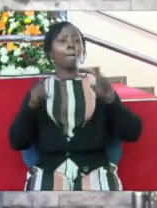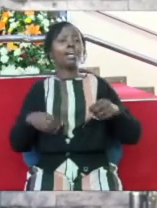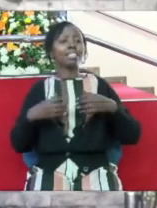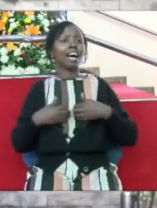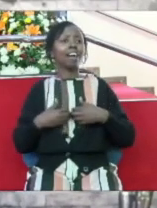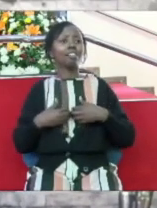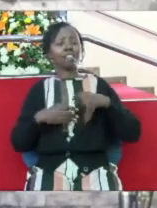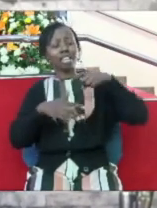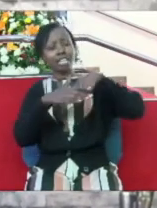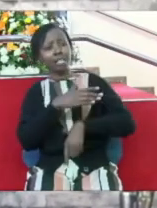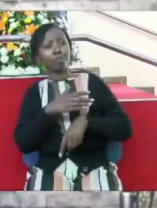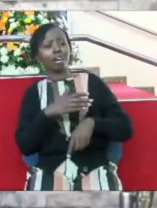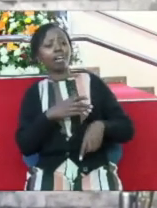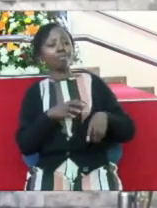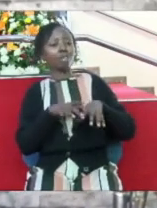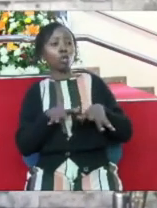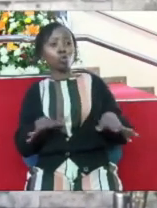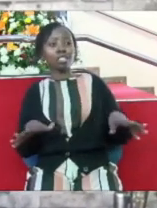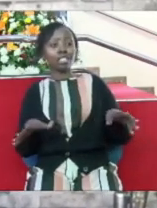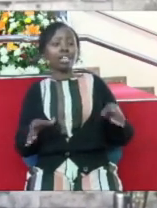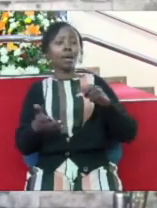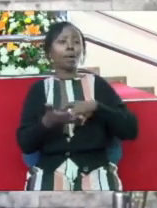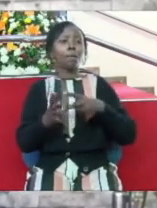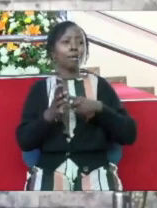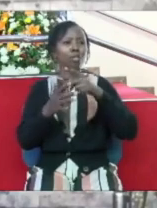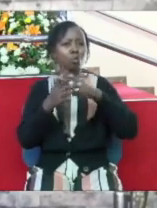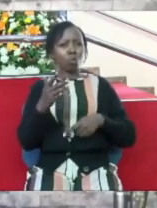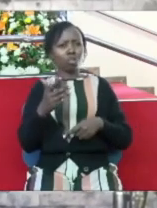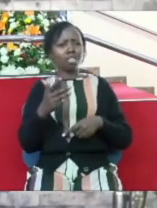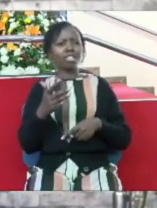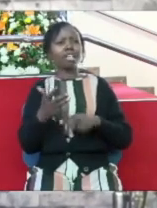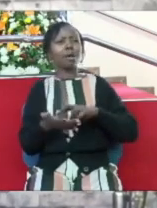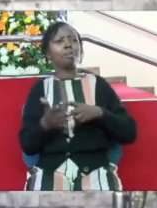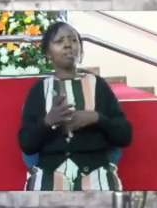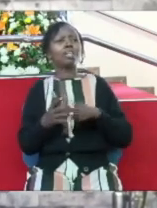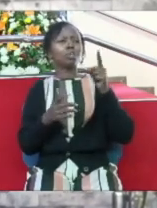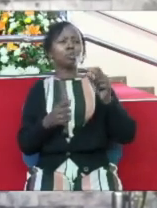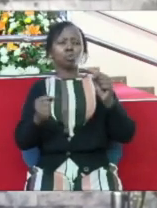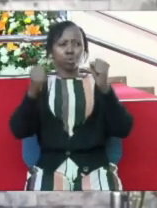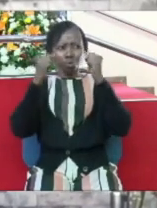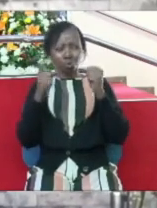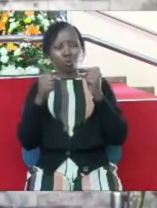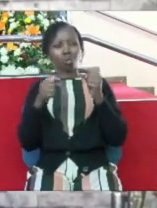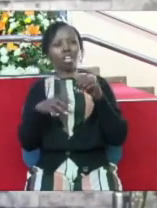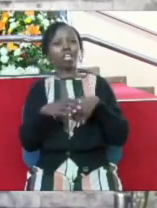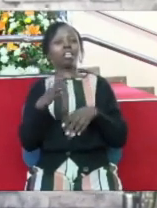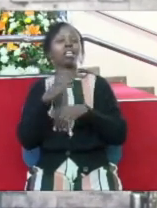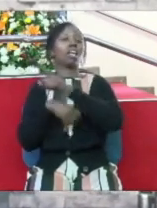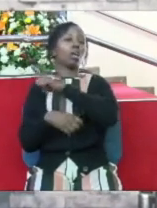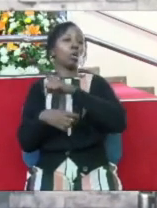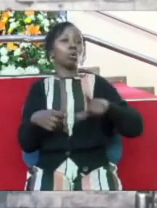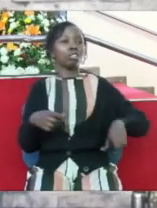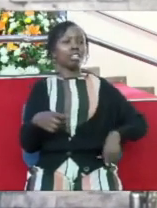na wako na Mungu. What it means is that it will be defining your stability. Ni kwamba hiyo itaonyesha msimamo wako. That when the